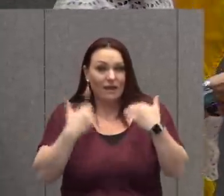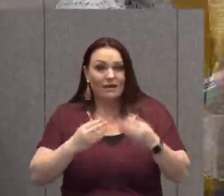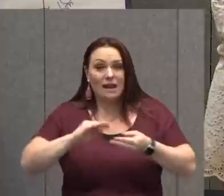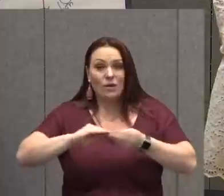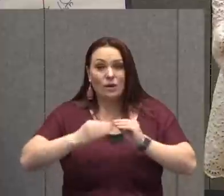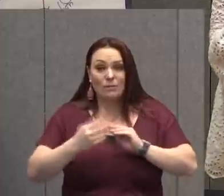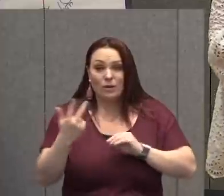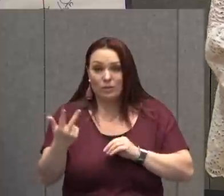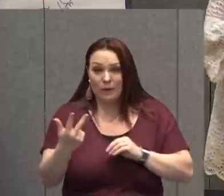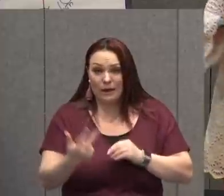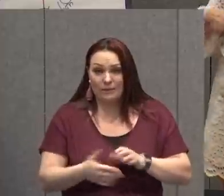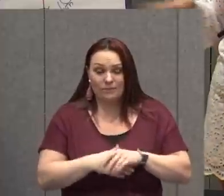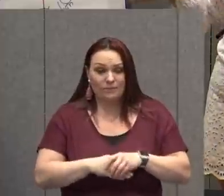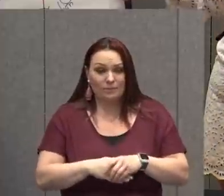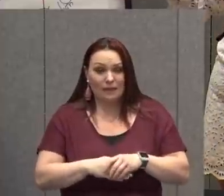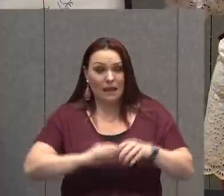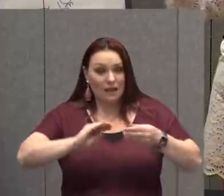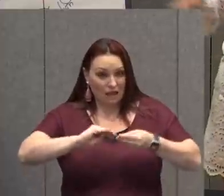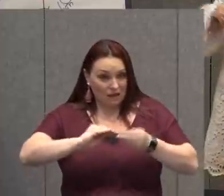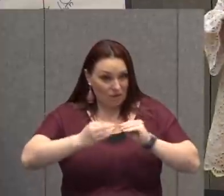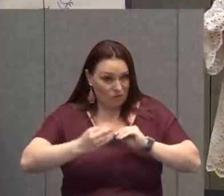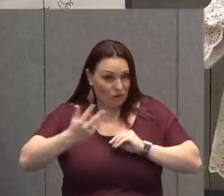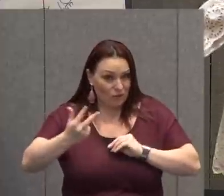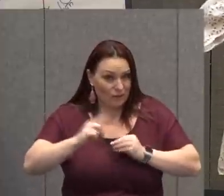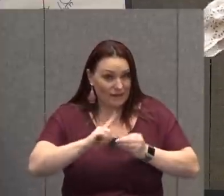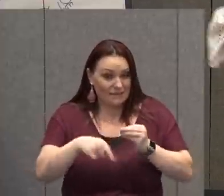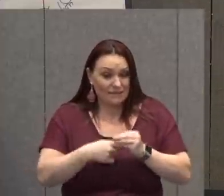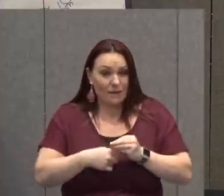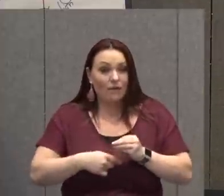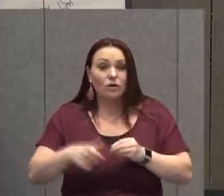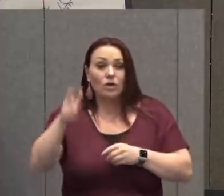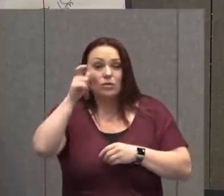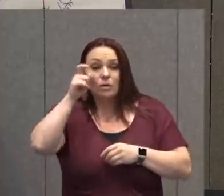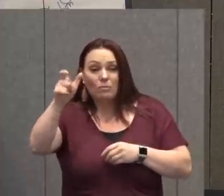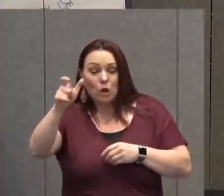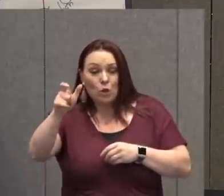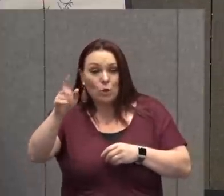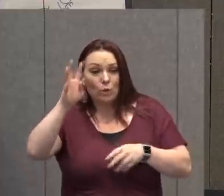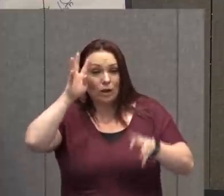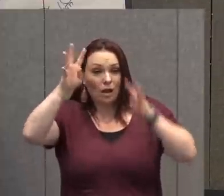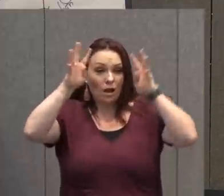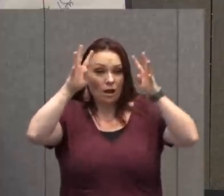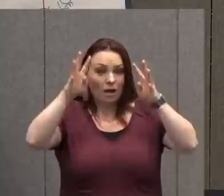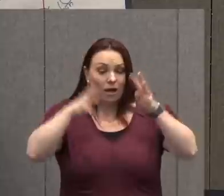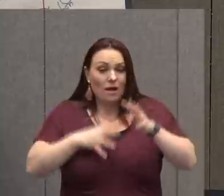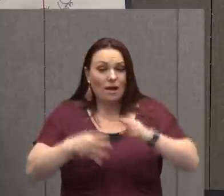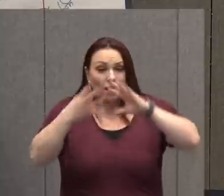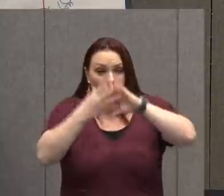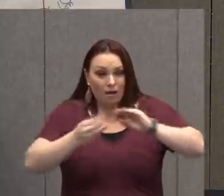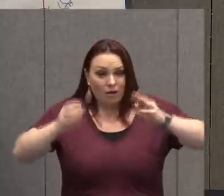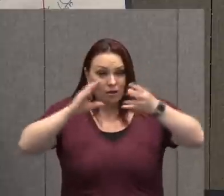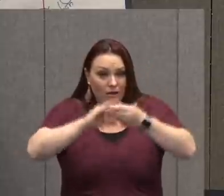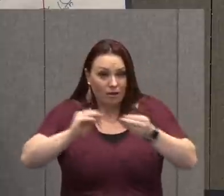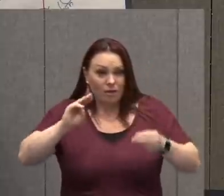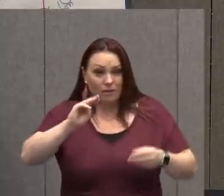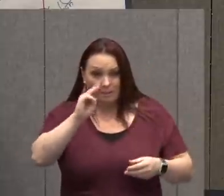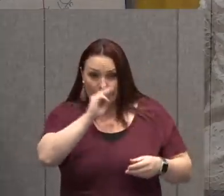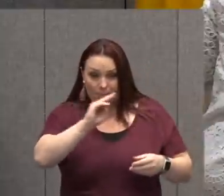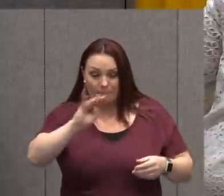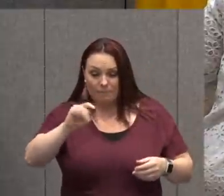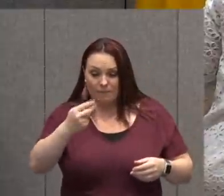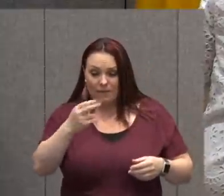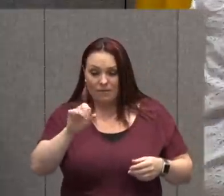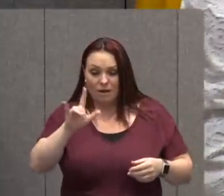three. So number three is about moon mythology and legends. So let's see if I got that on here. In